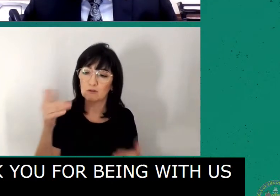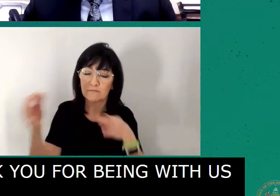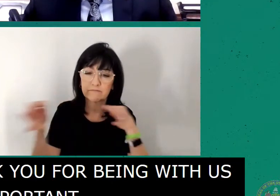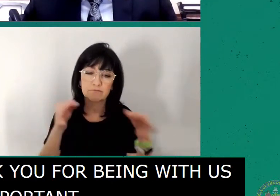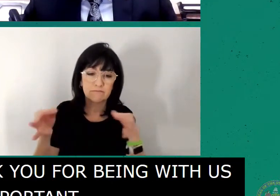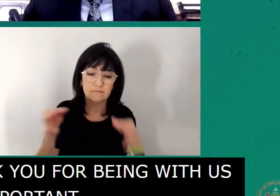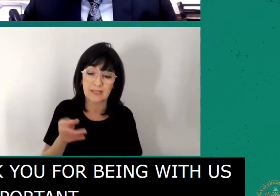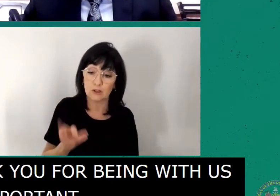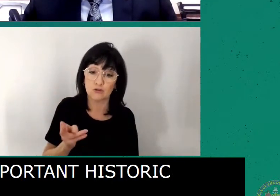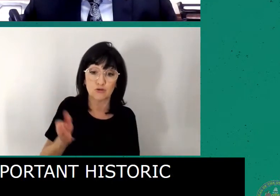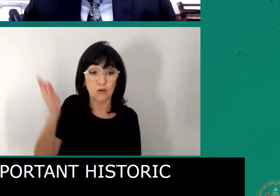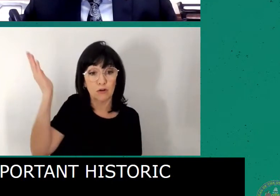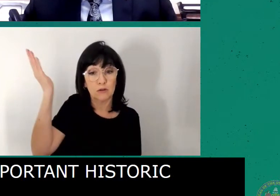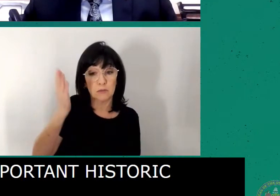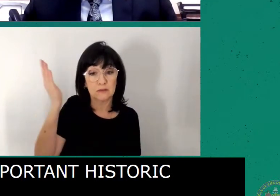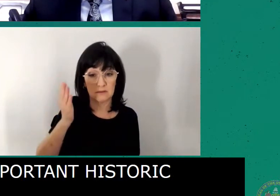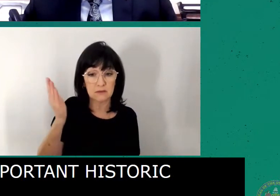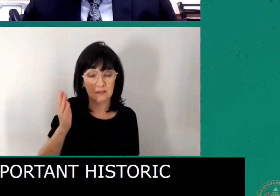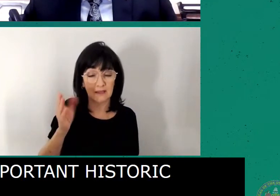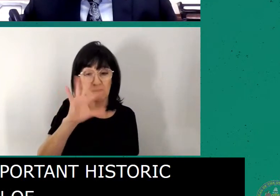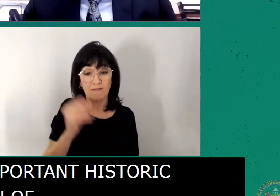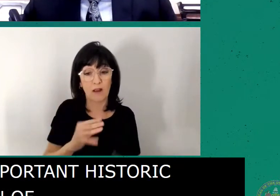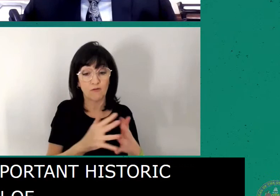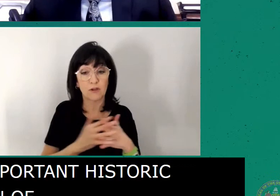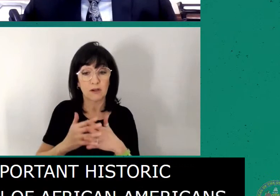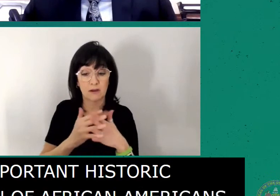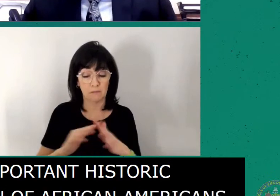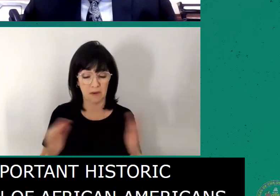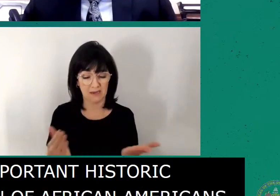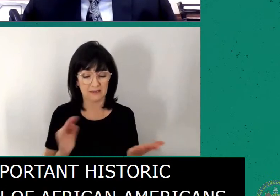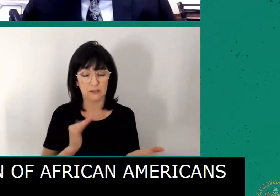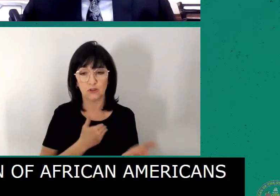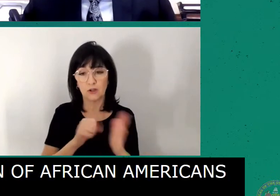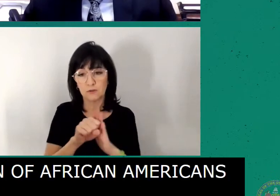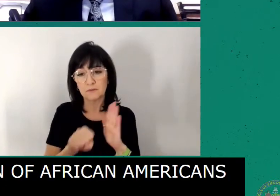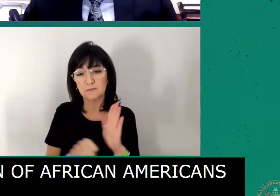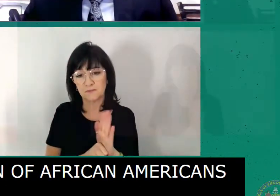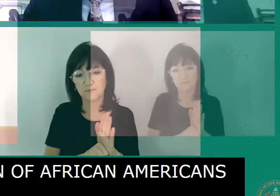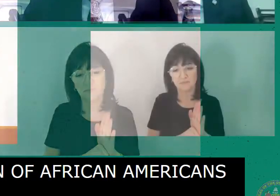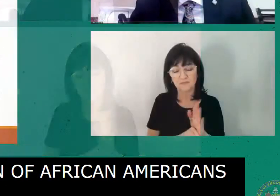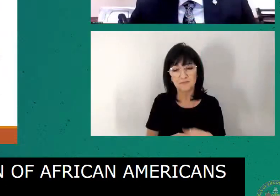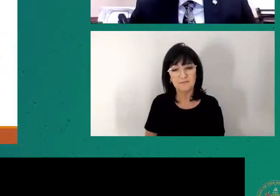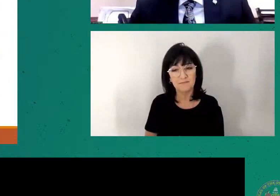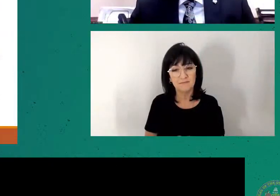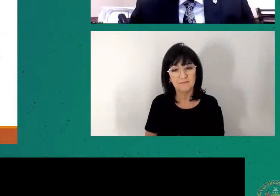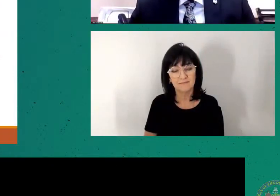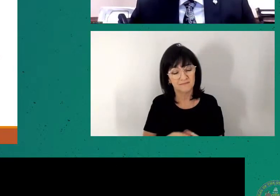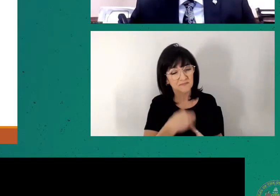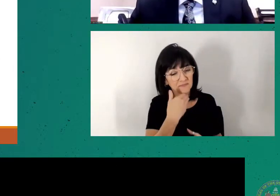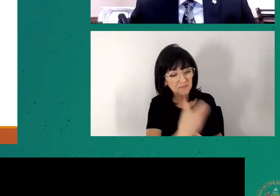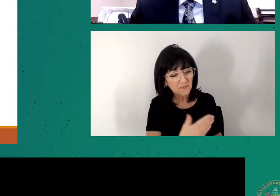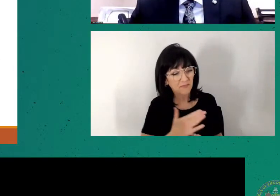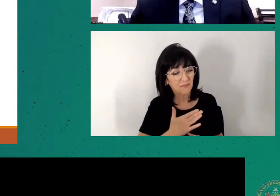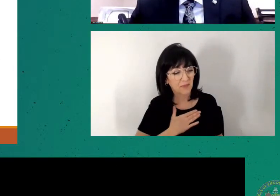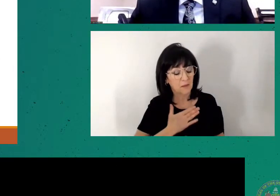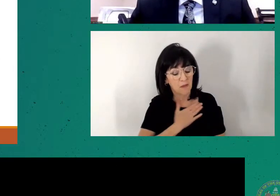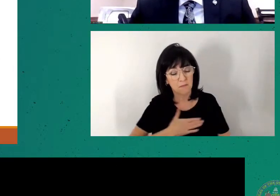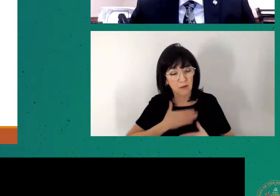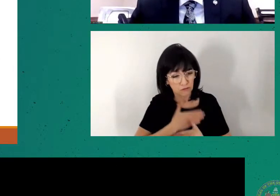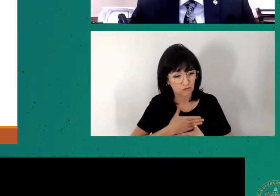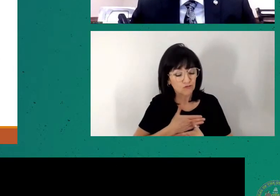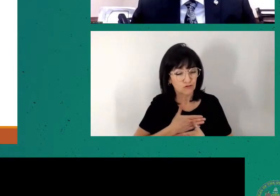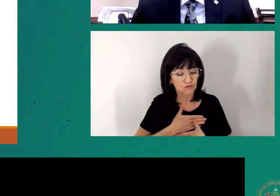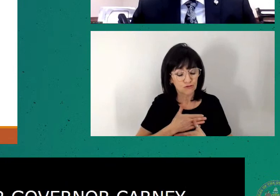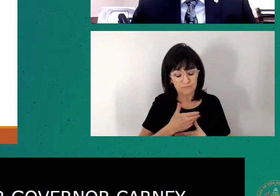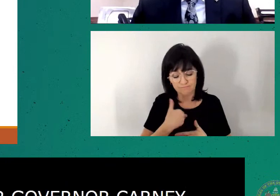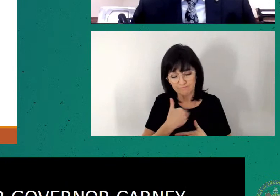the education of African Americans in our state. It's my pleasure, Governor Carney, and thank you for inviting